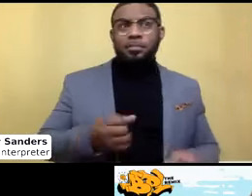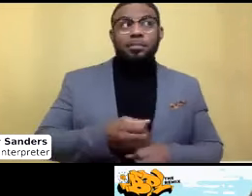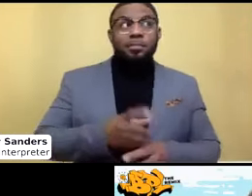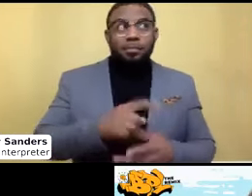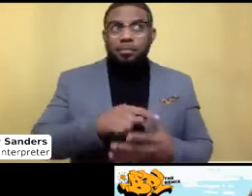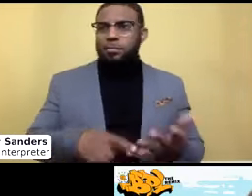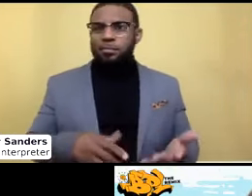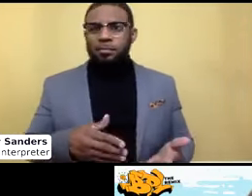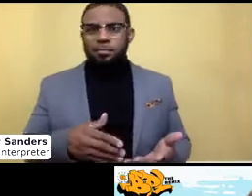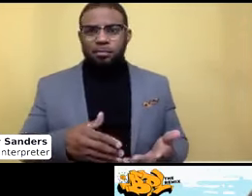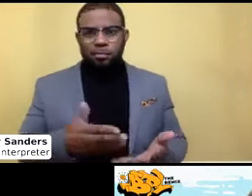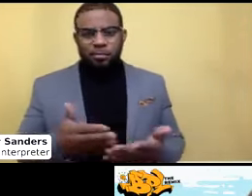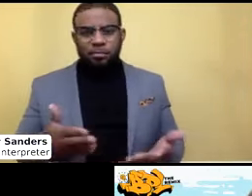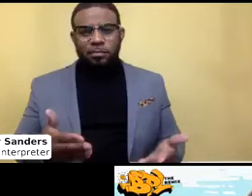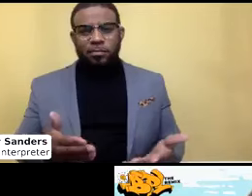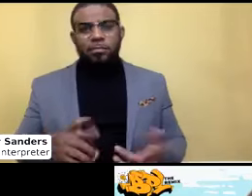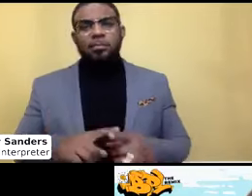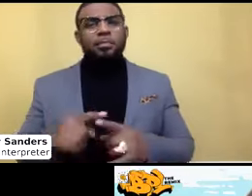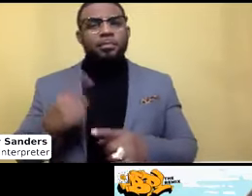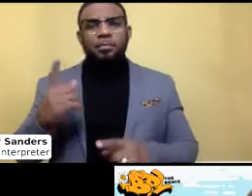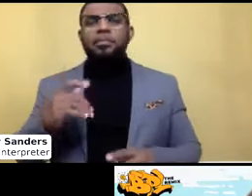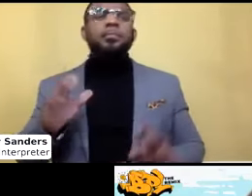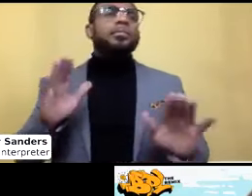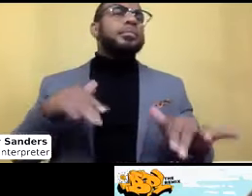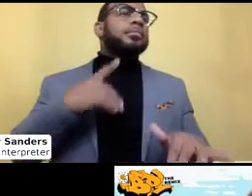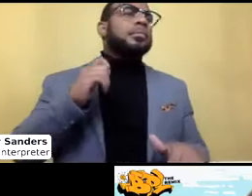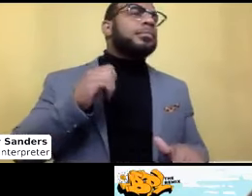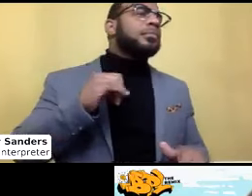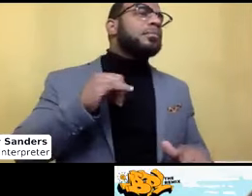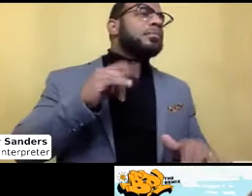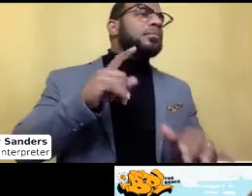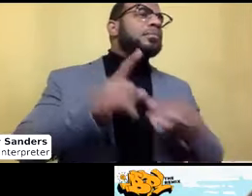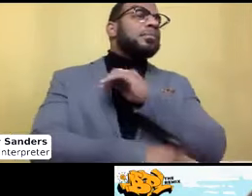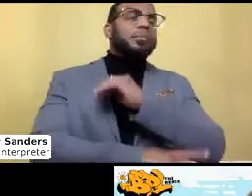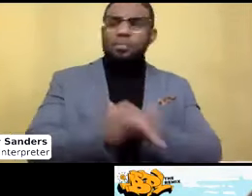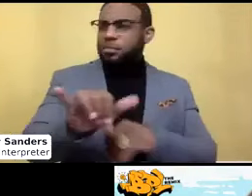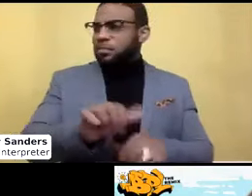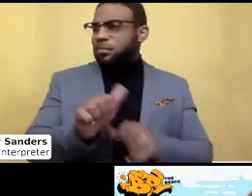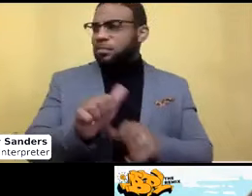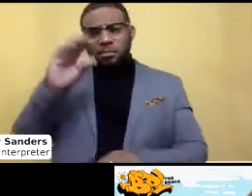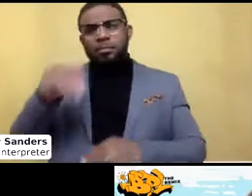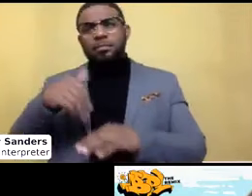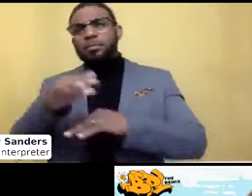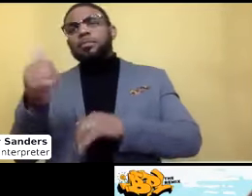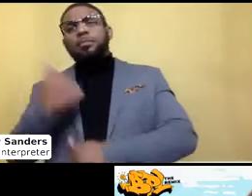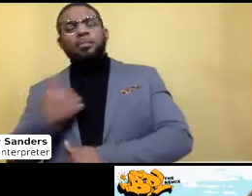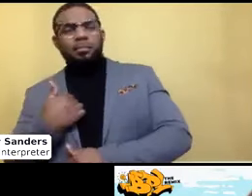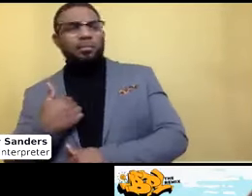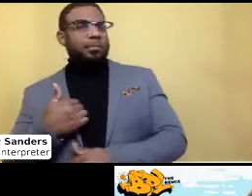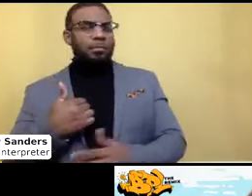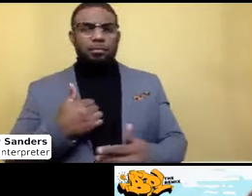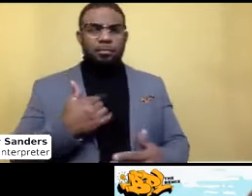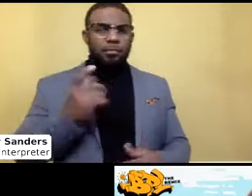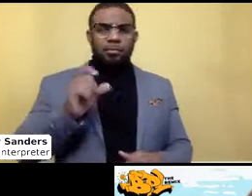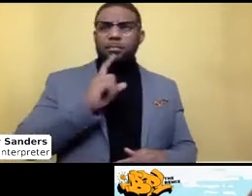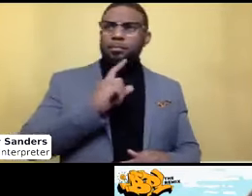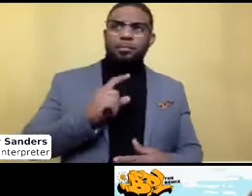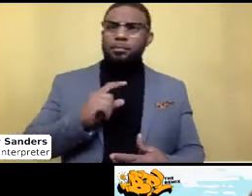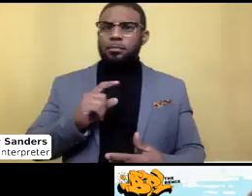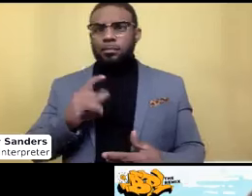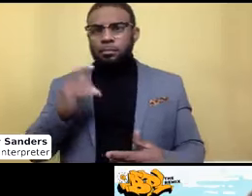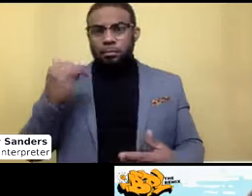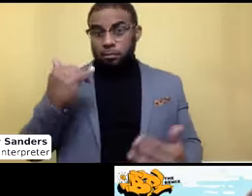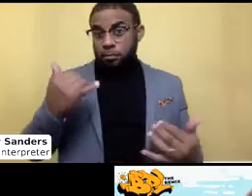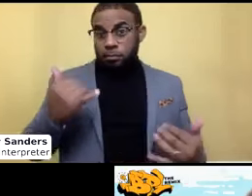these things, but always just impunitive. And the same thing with Africa, sending the troops, get it, and it got to be,